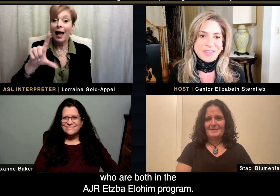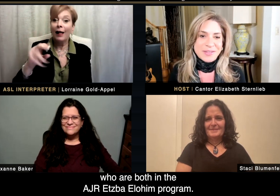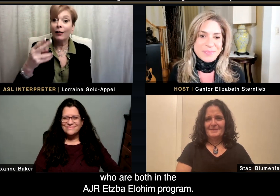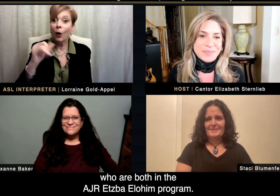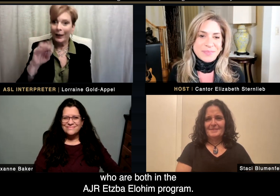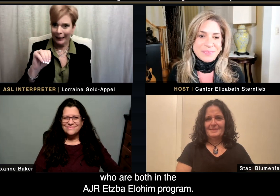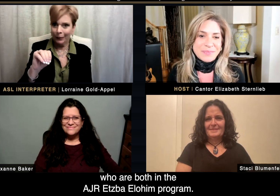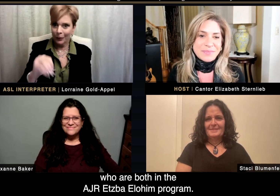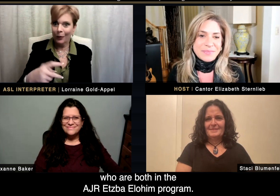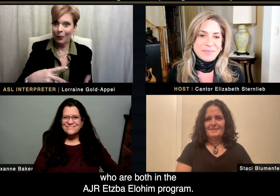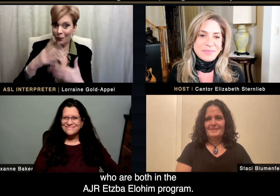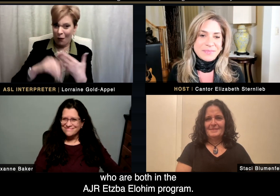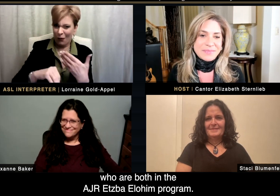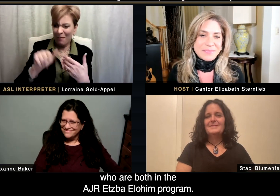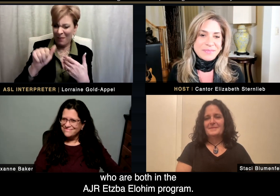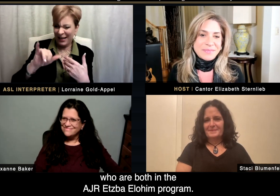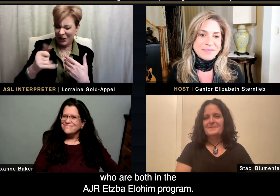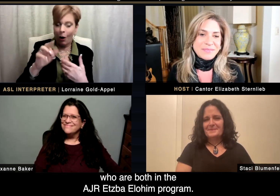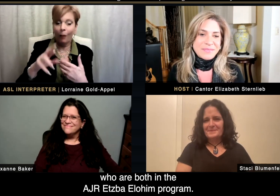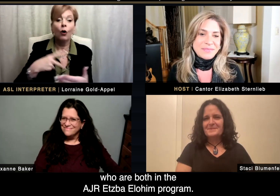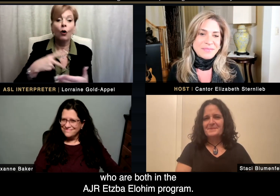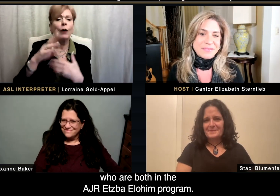yourself.